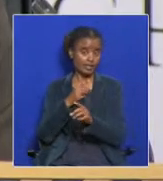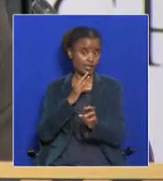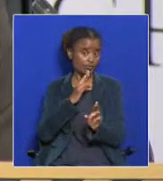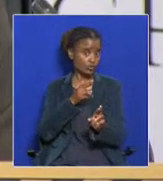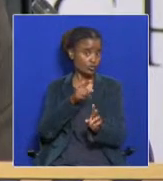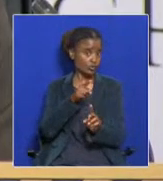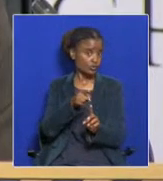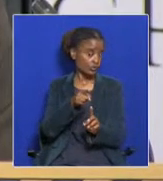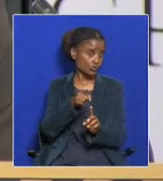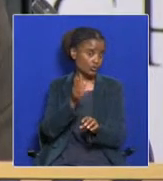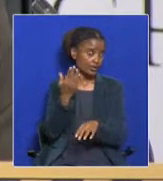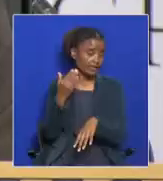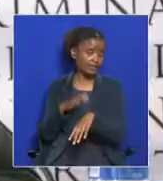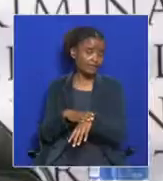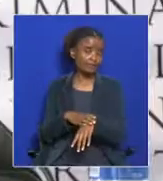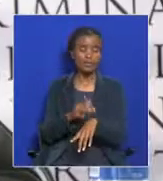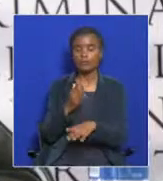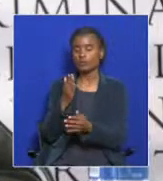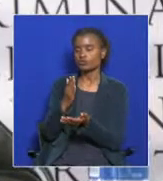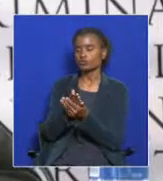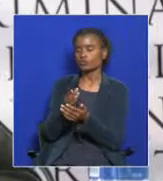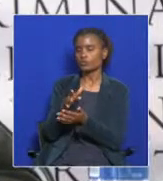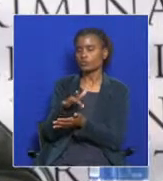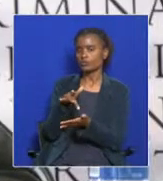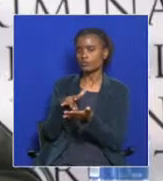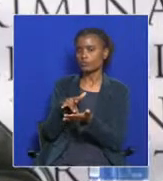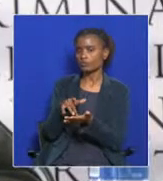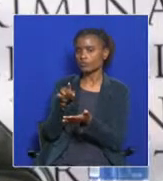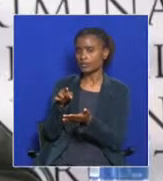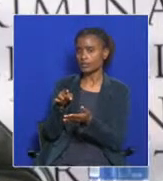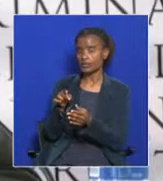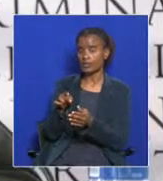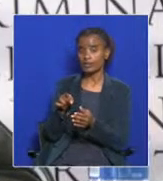for was, Commissioner. So, I'll leave it there. yes.